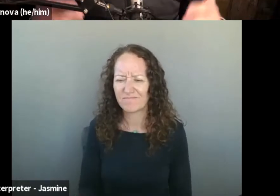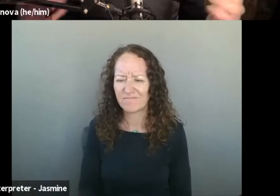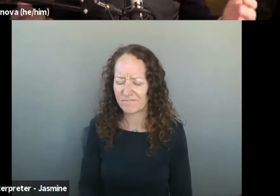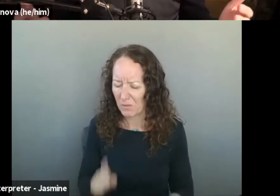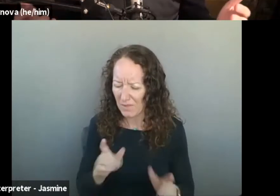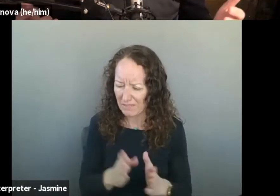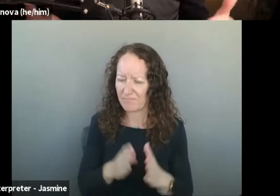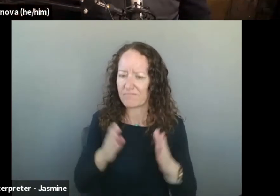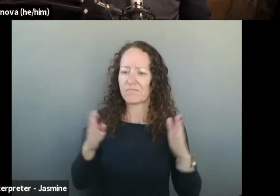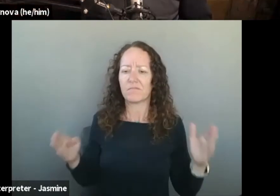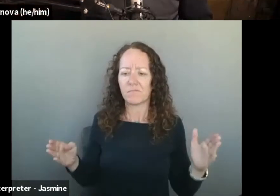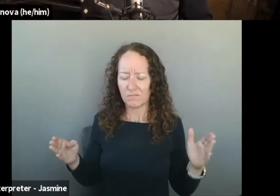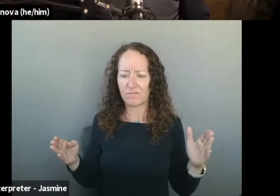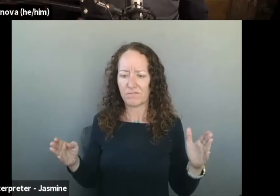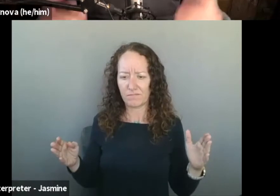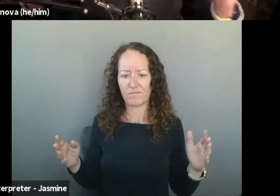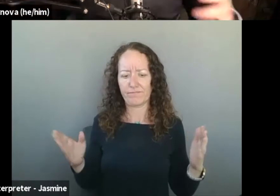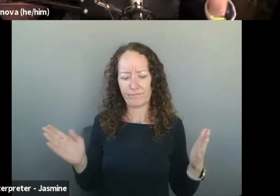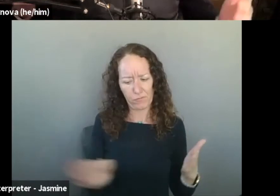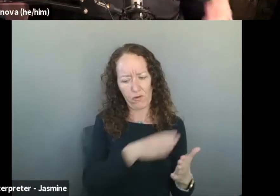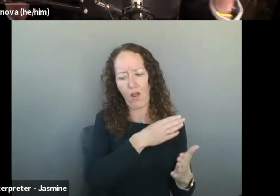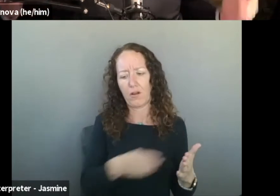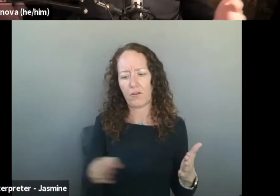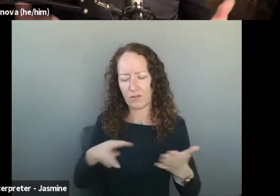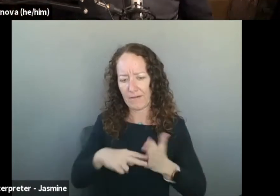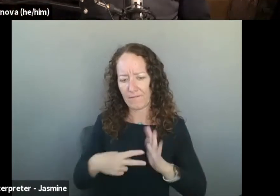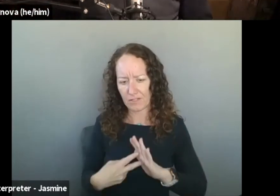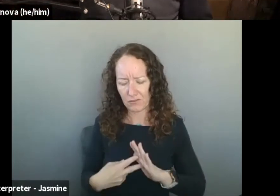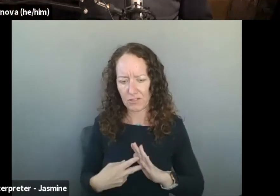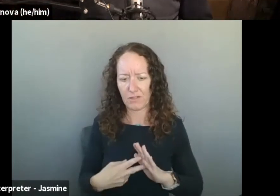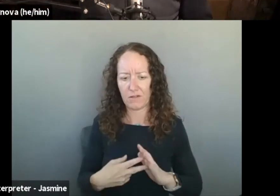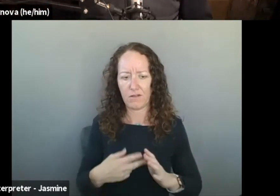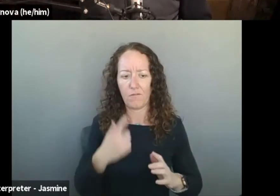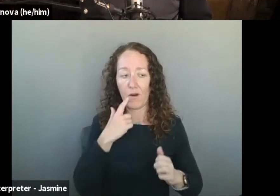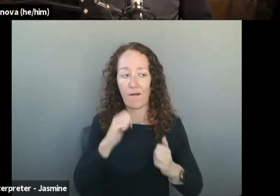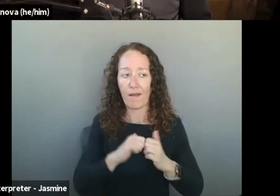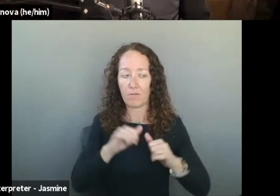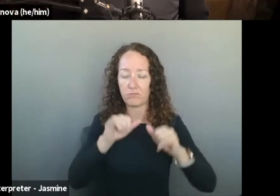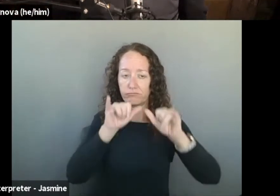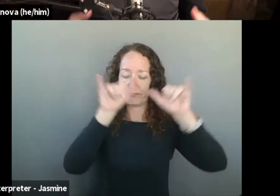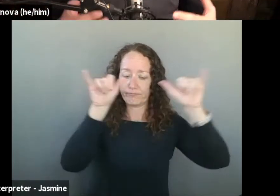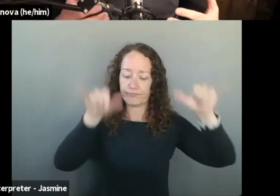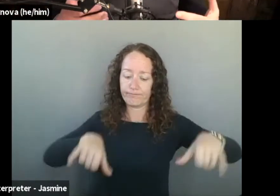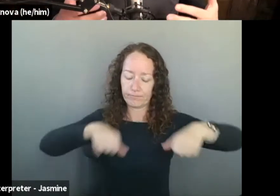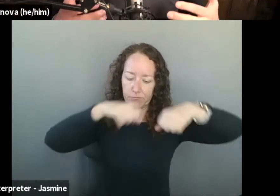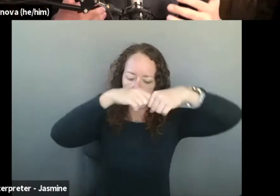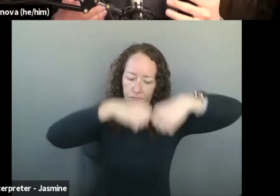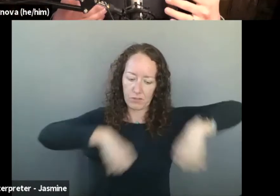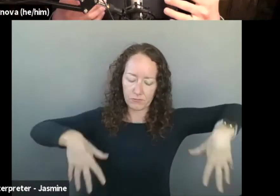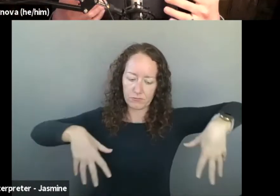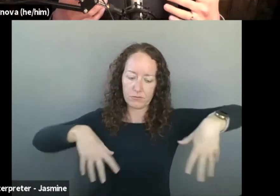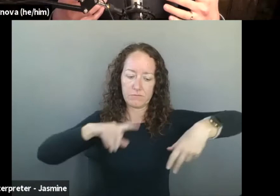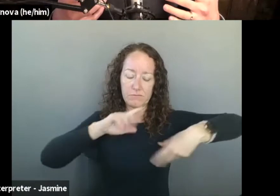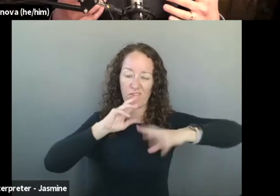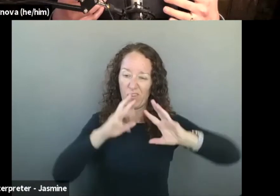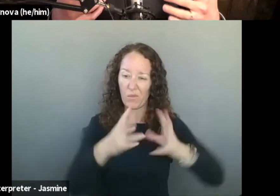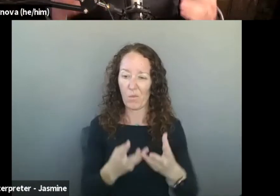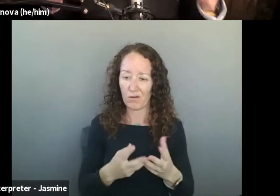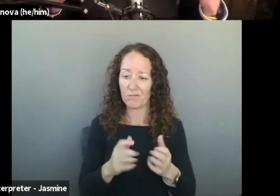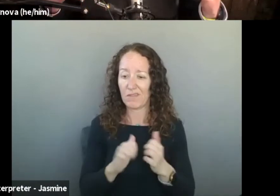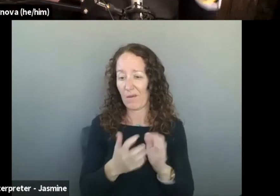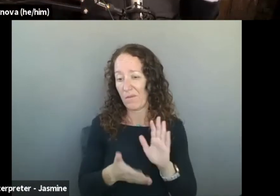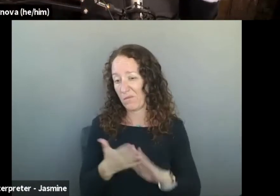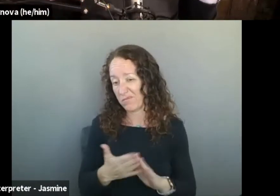is working. The way structures in the world are working. And so would